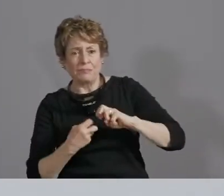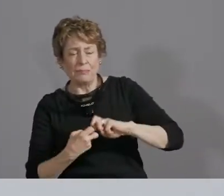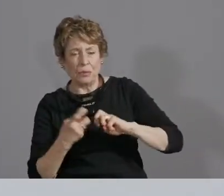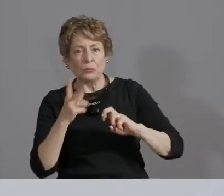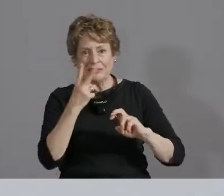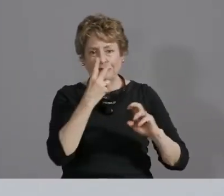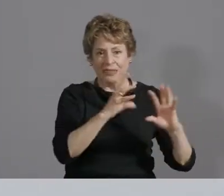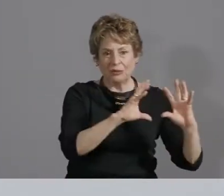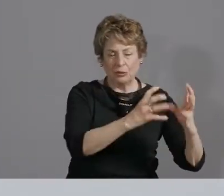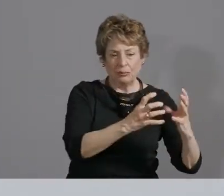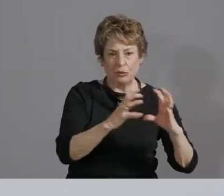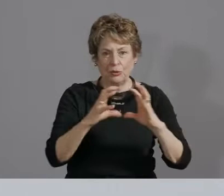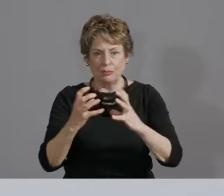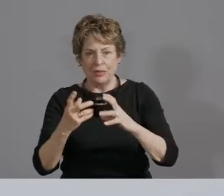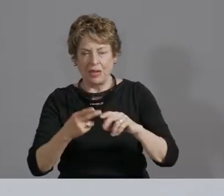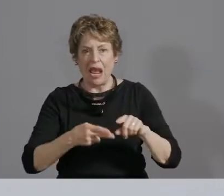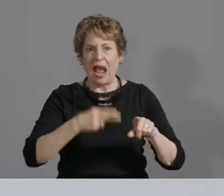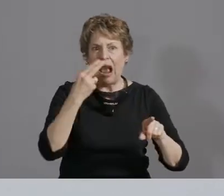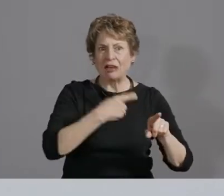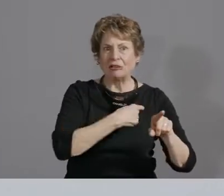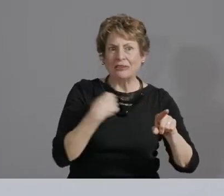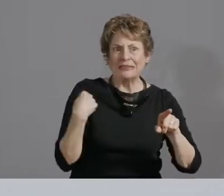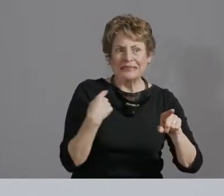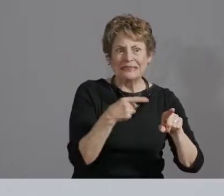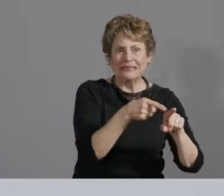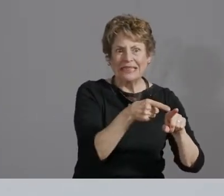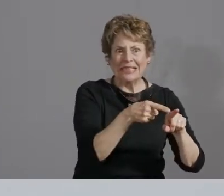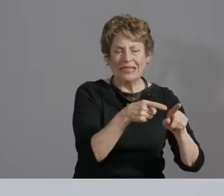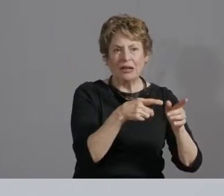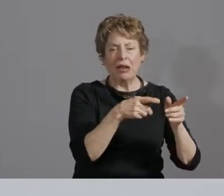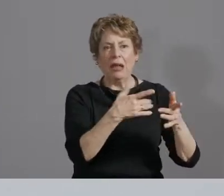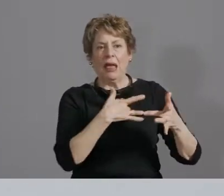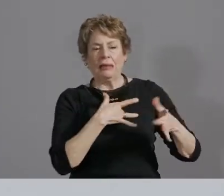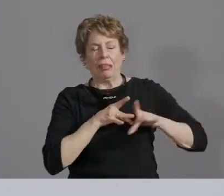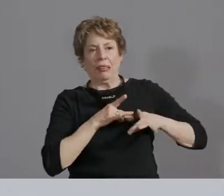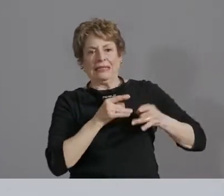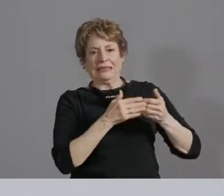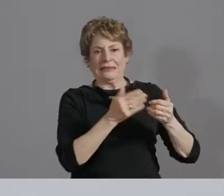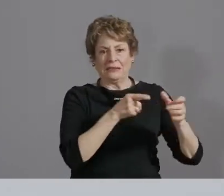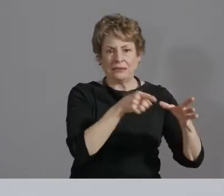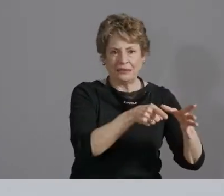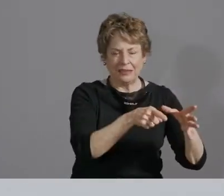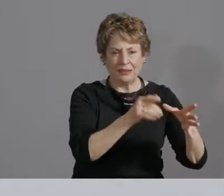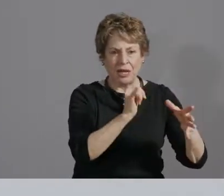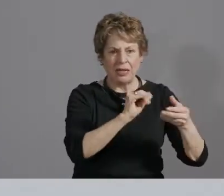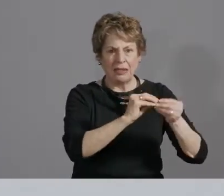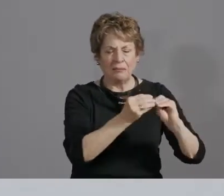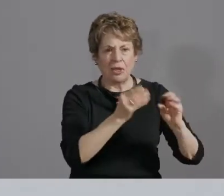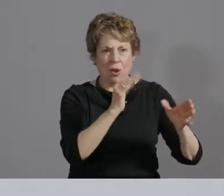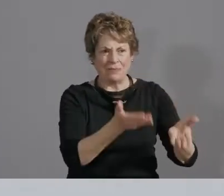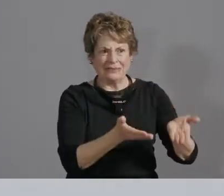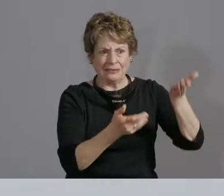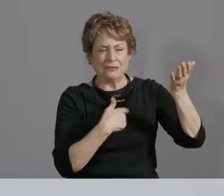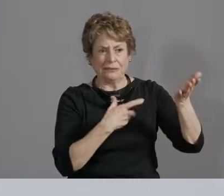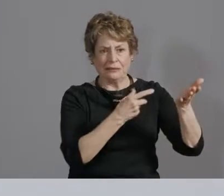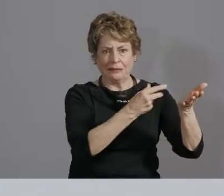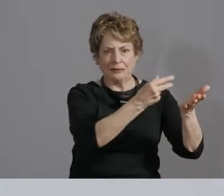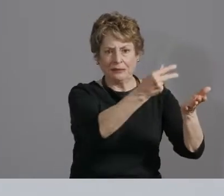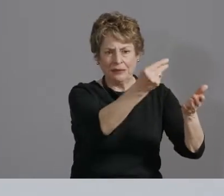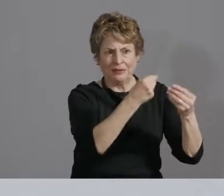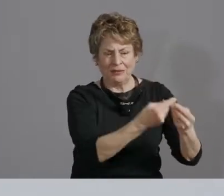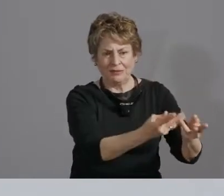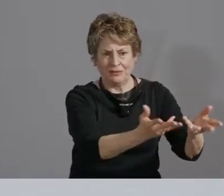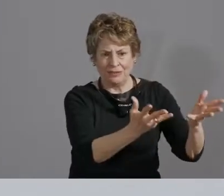more vulnerability. You will see those numbers come up. We've been working on several initiatives in order to be able